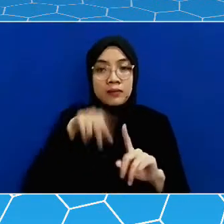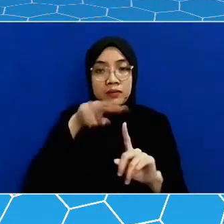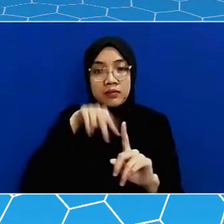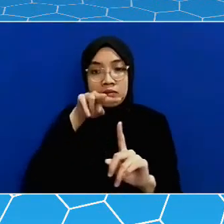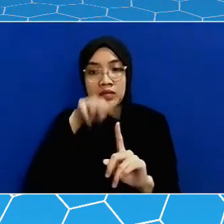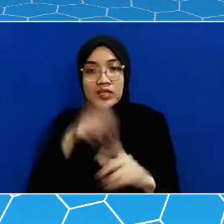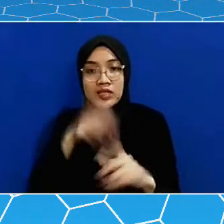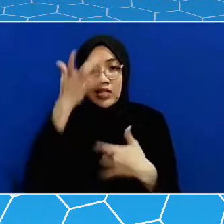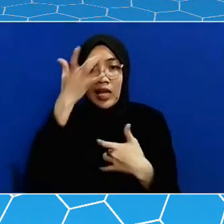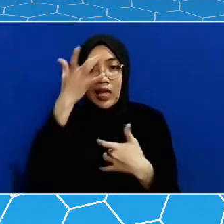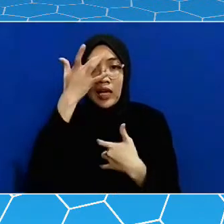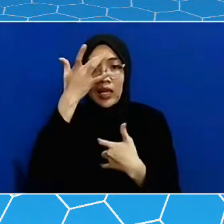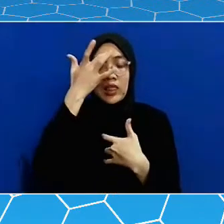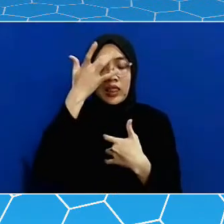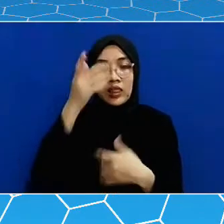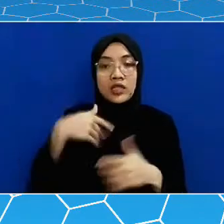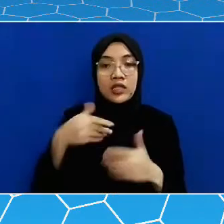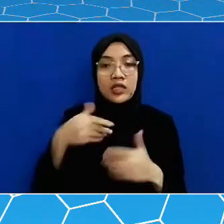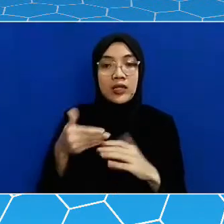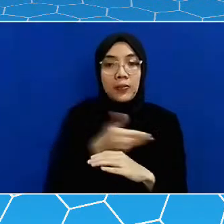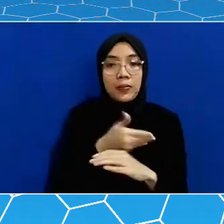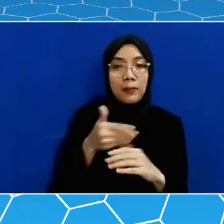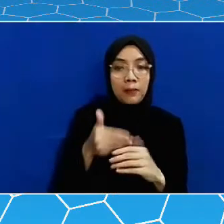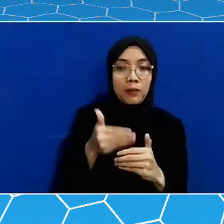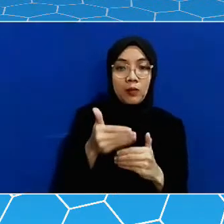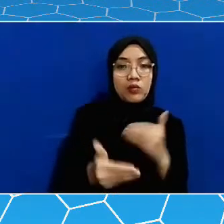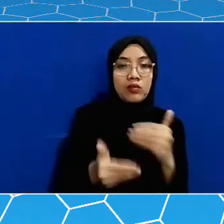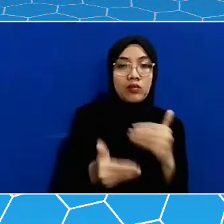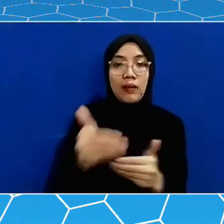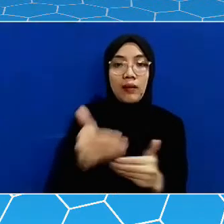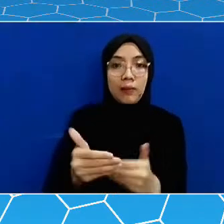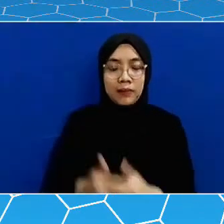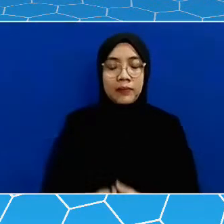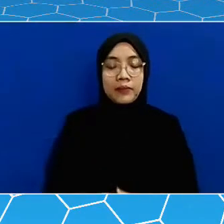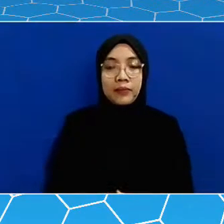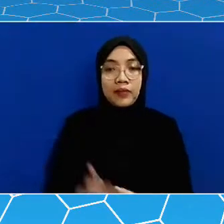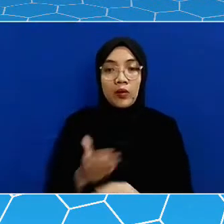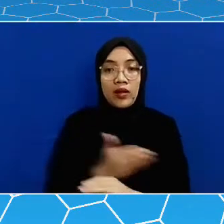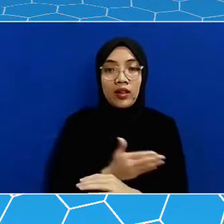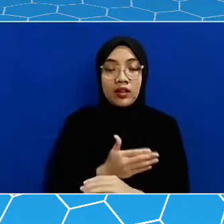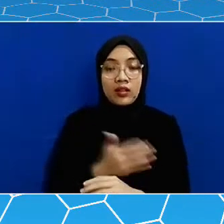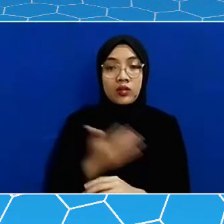to sorry. Oh, that was the only question in.